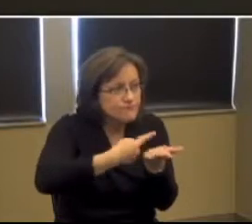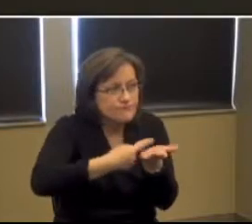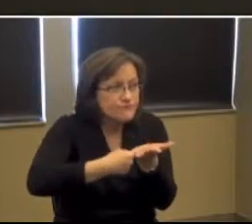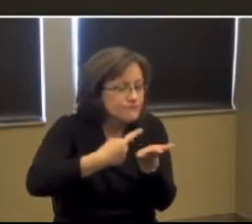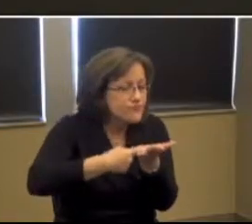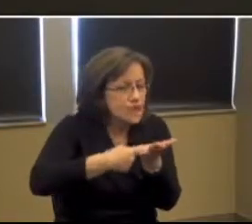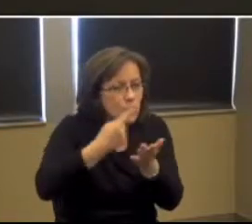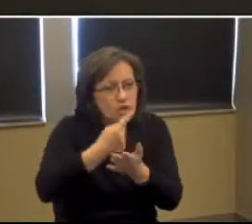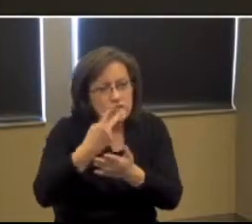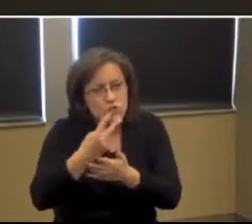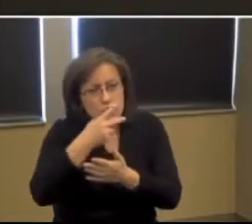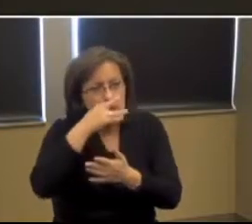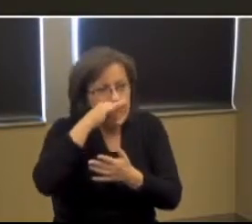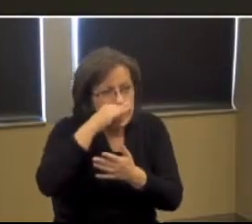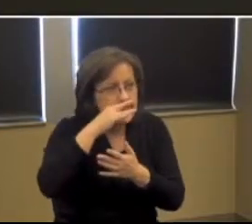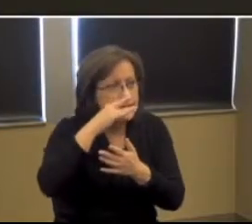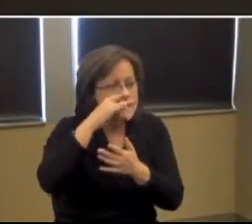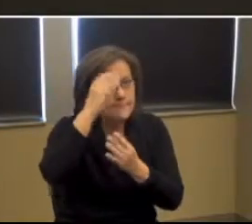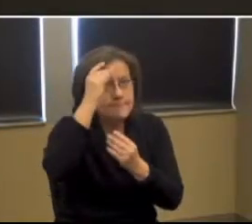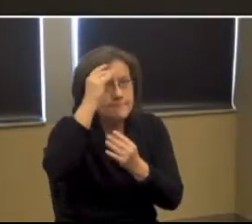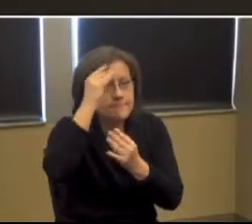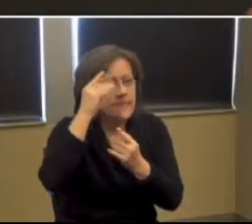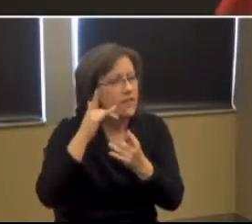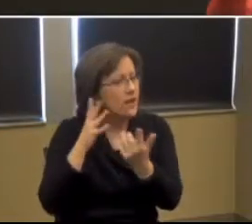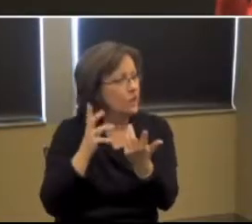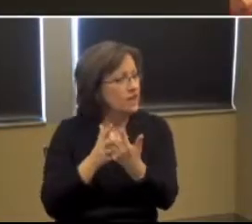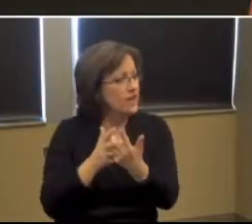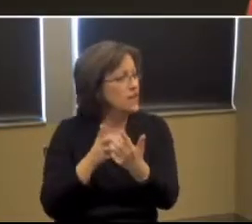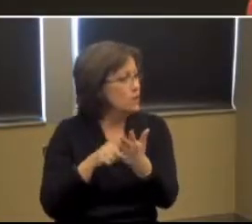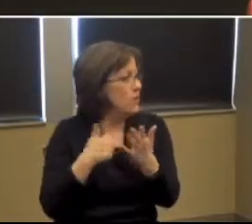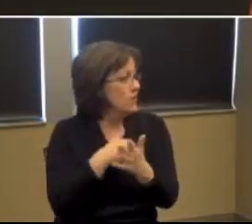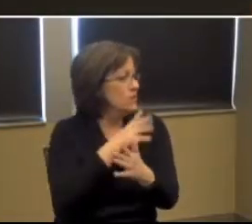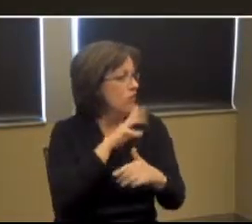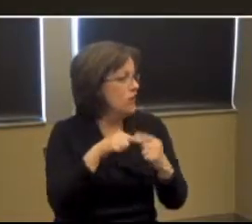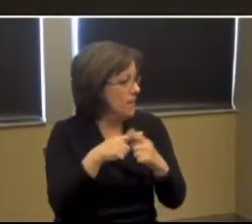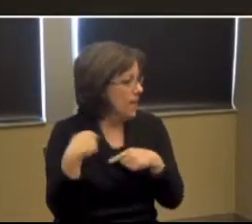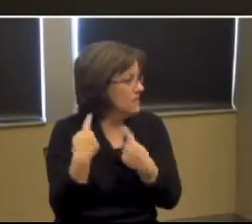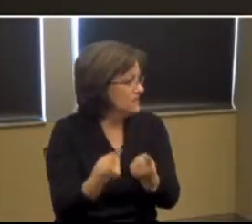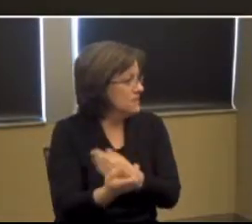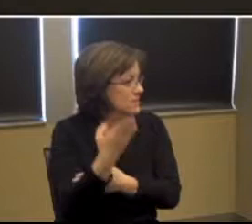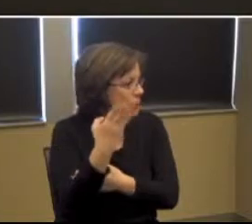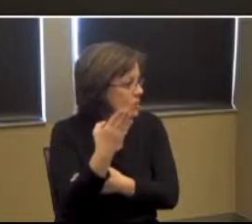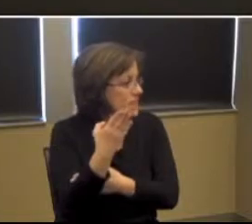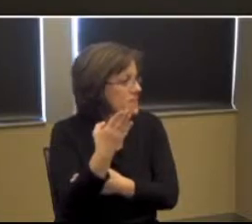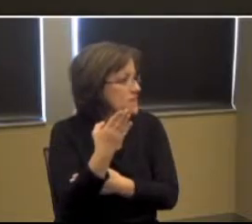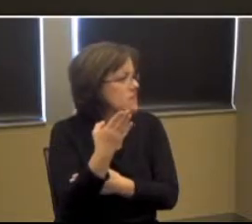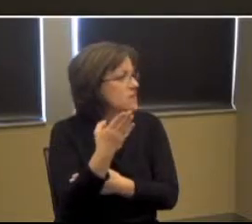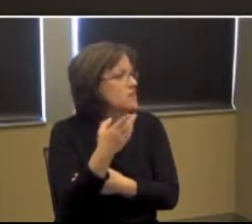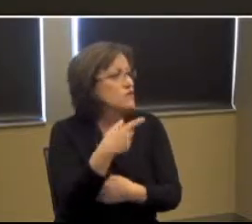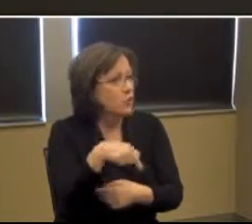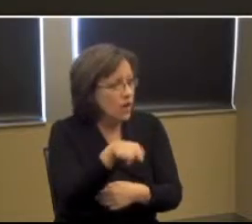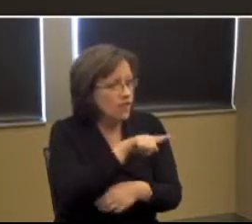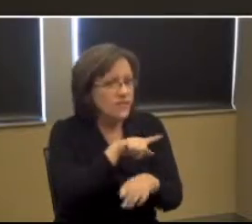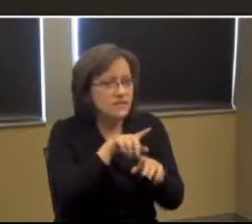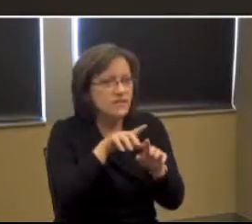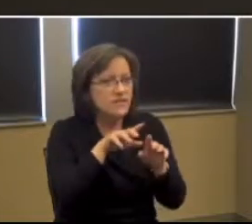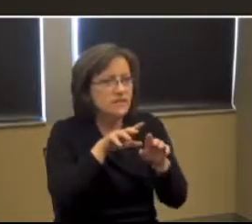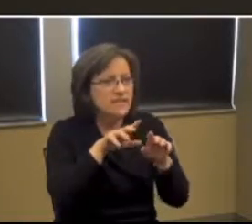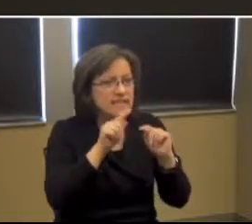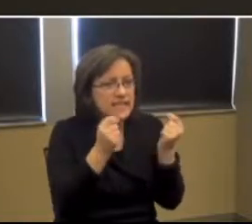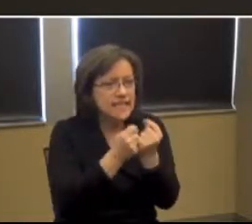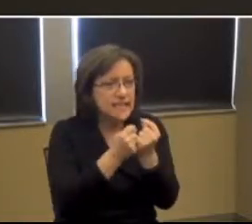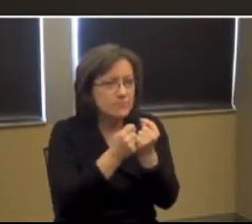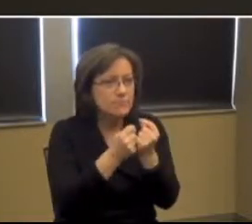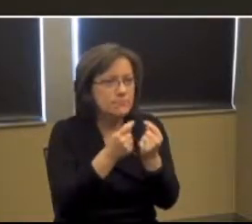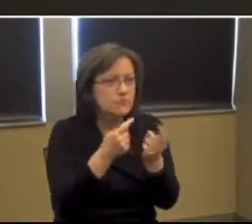were talking about this morning. So I want you to gather around that kid. Think about where they're